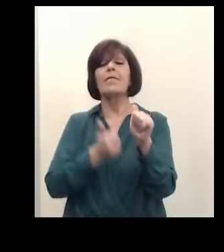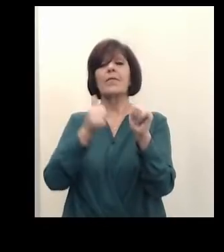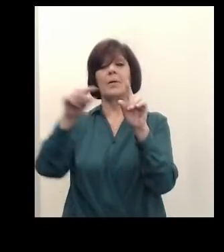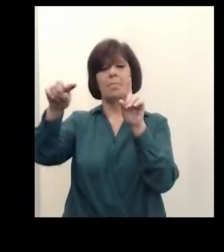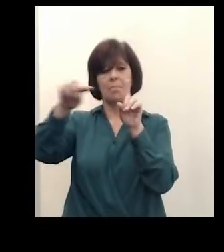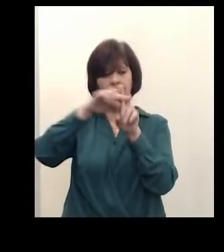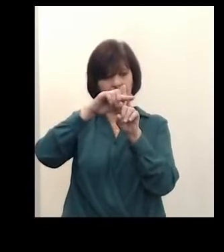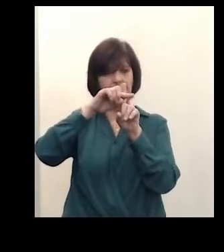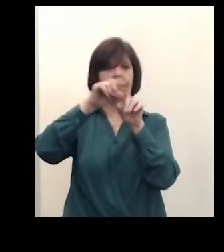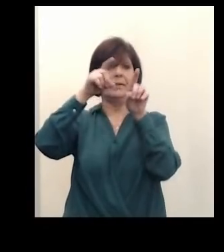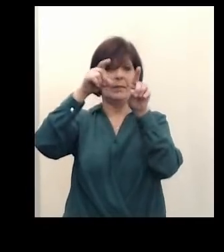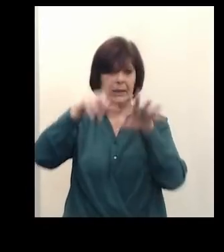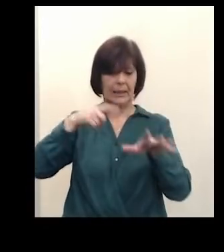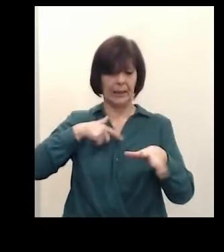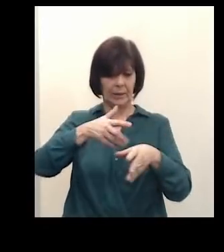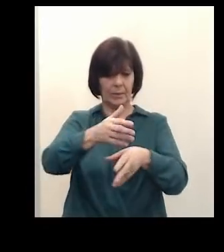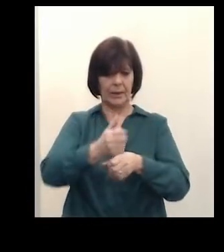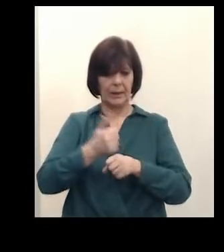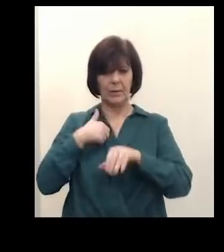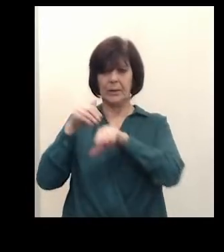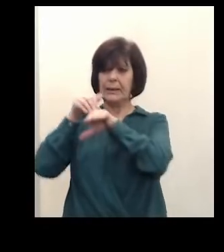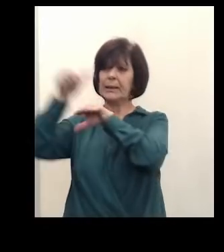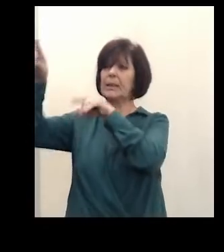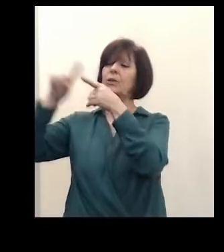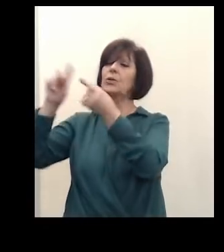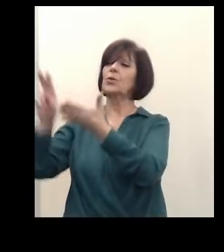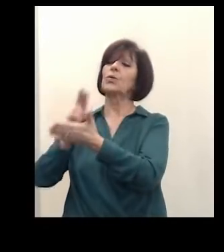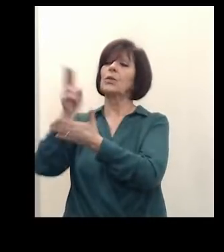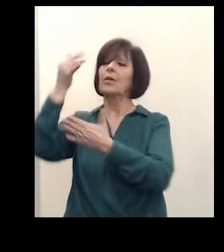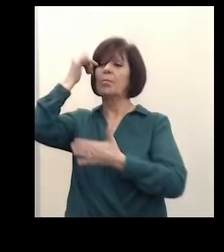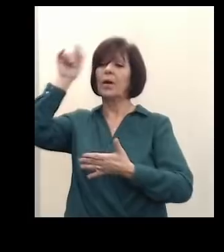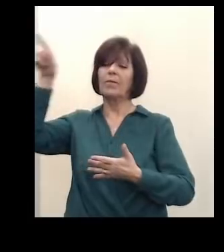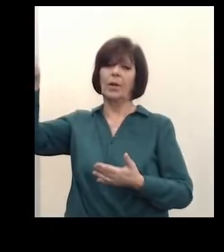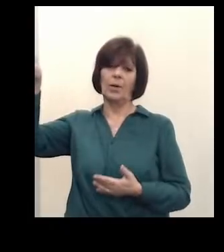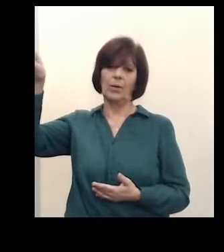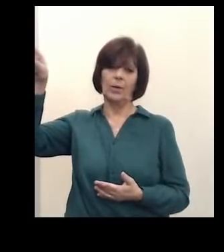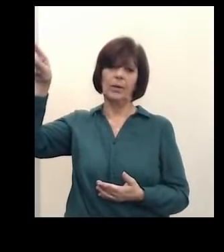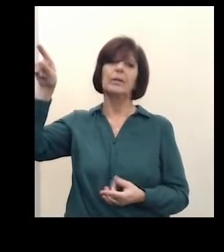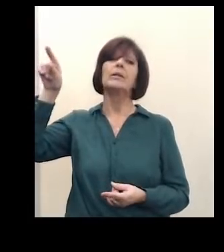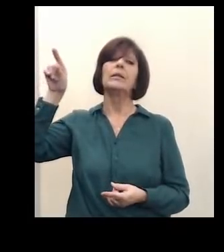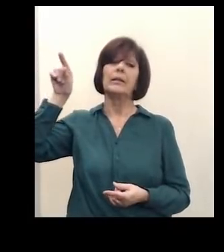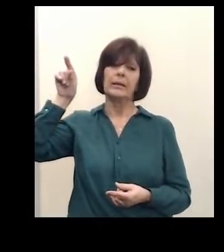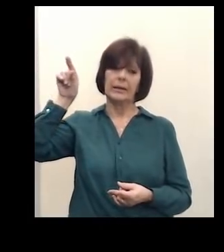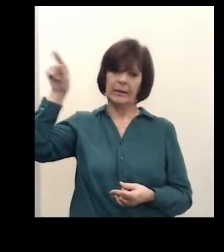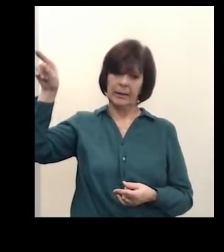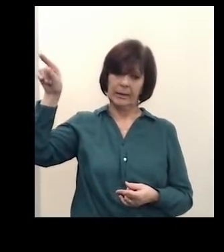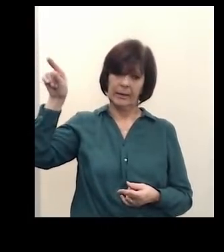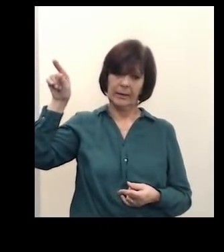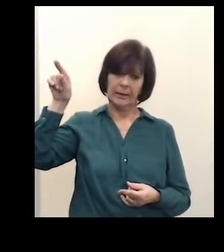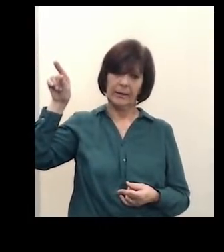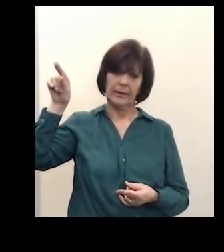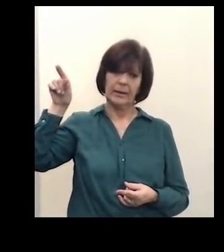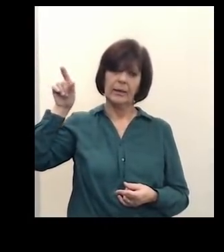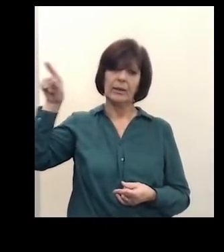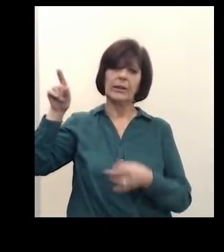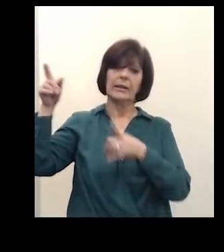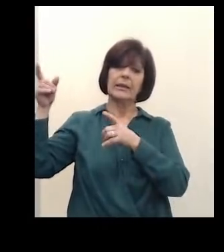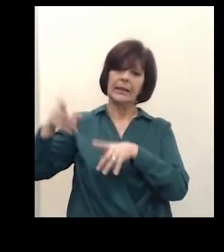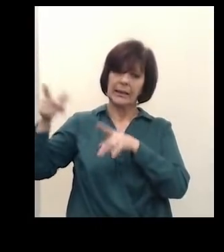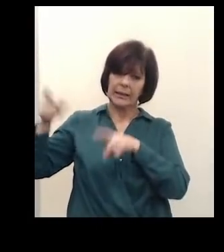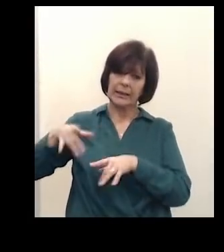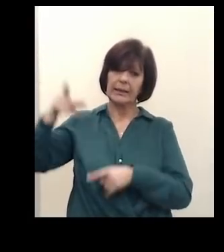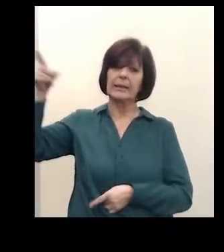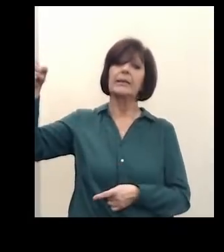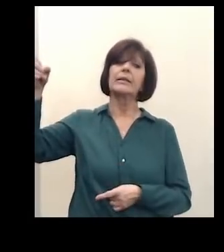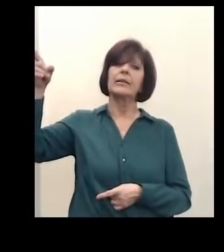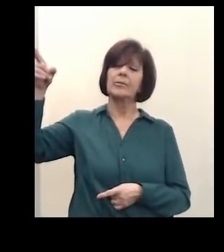specimen that we get, we send to the University of Buffalo to Jennifer Surtees at the Genomics Center of Excellence to conduct